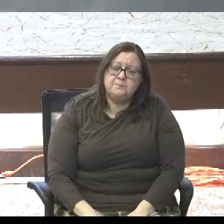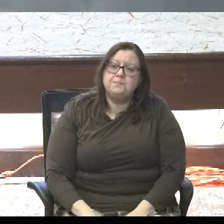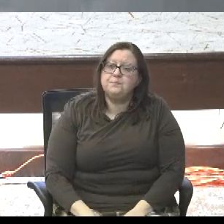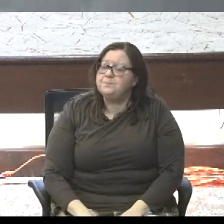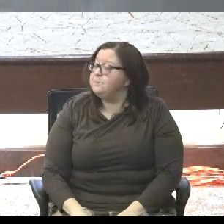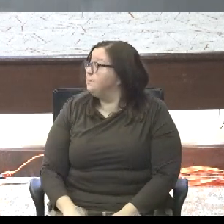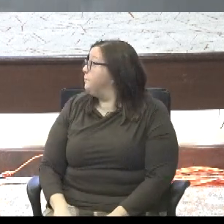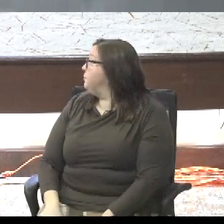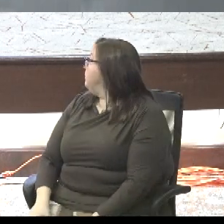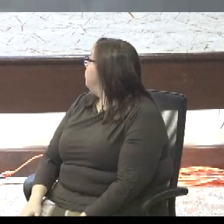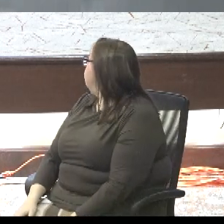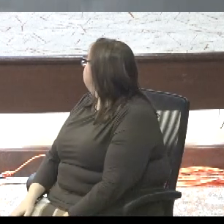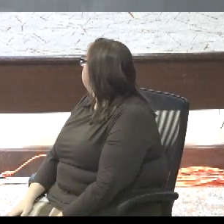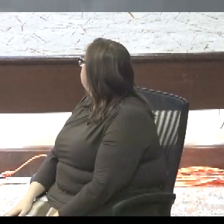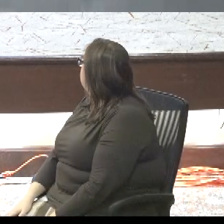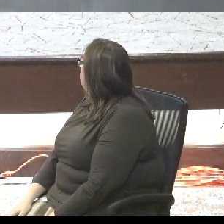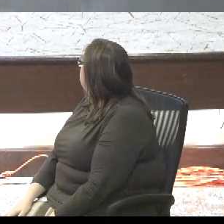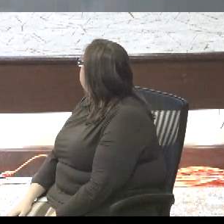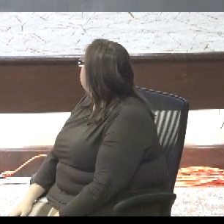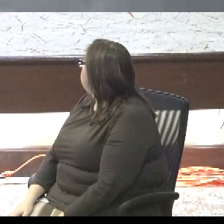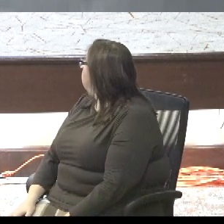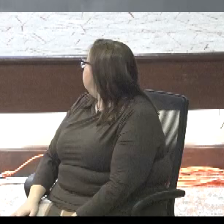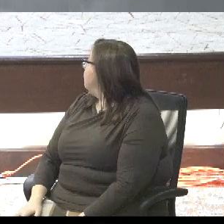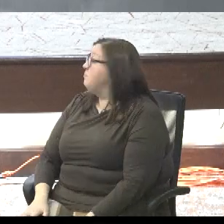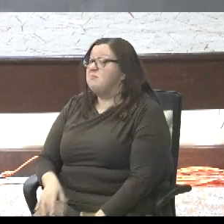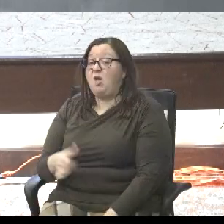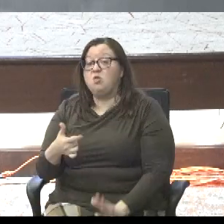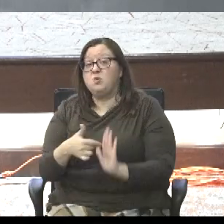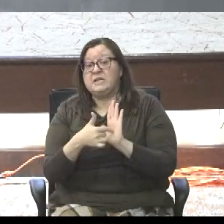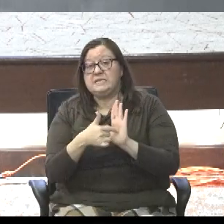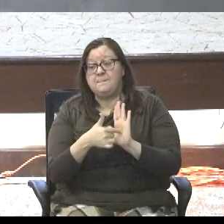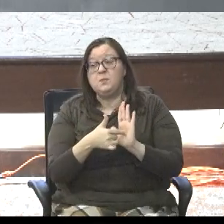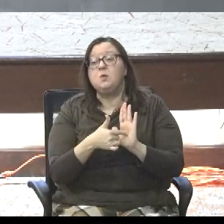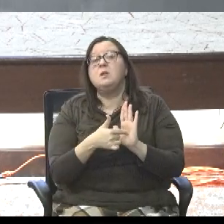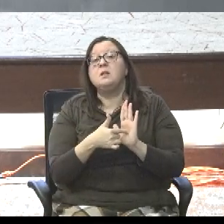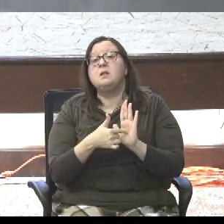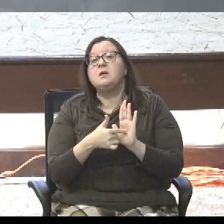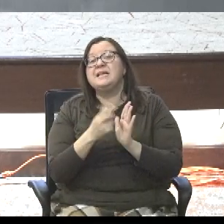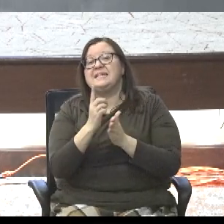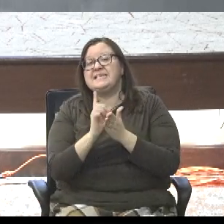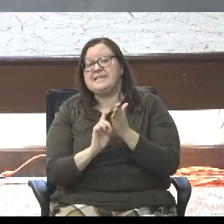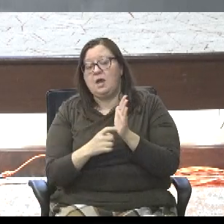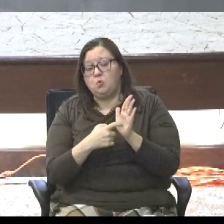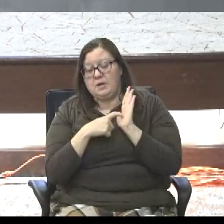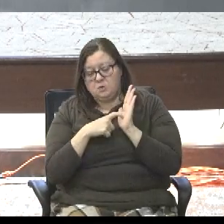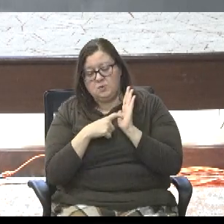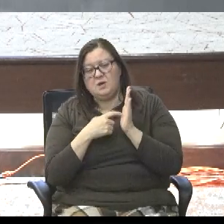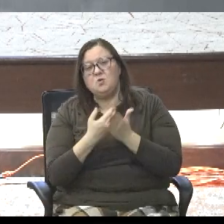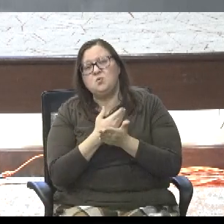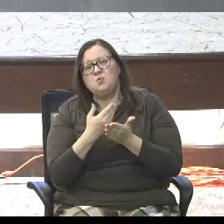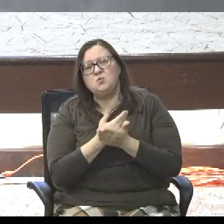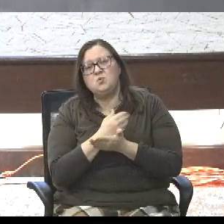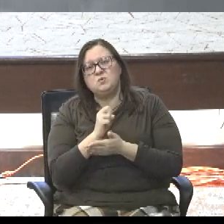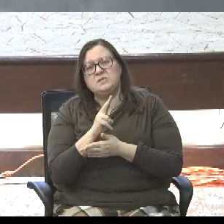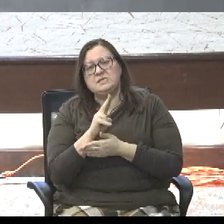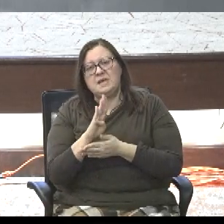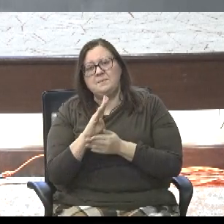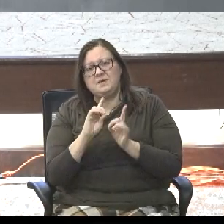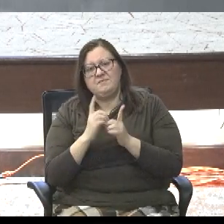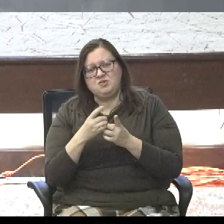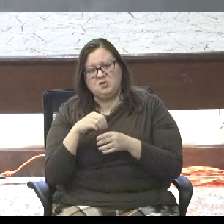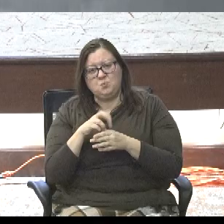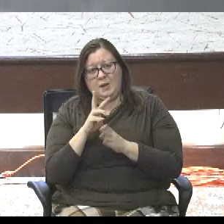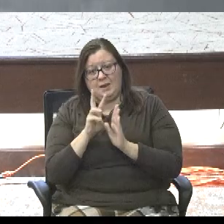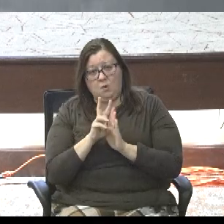Here's another example of inadequate stormwater design criteria in a newer subdivision in Waco. This